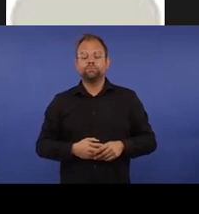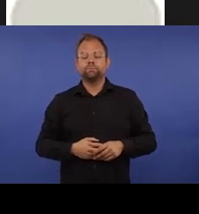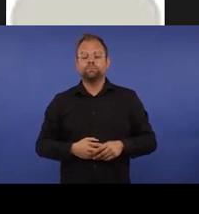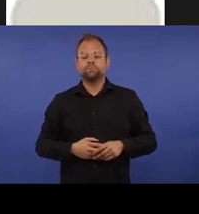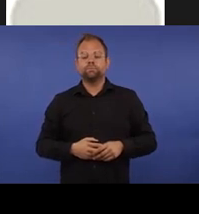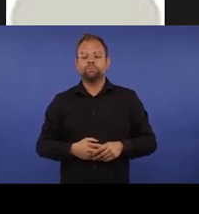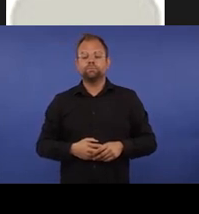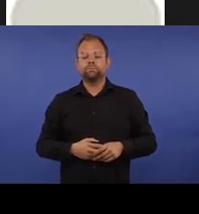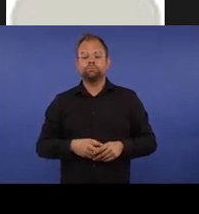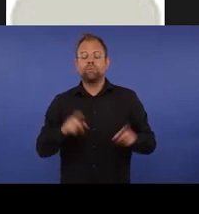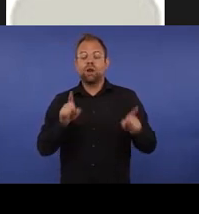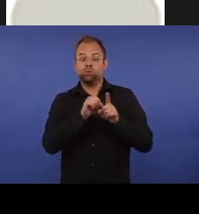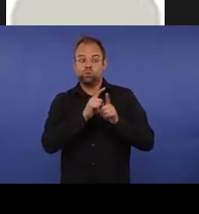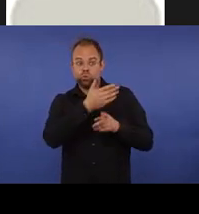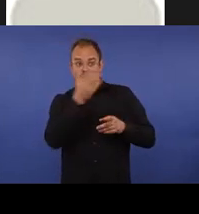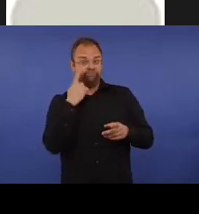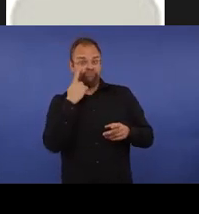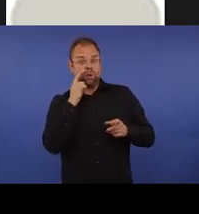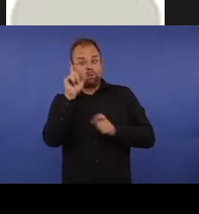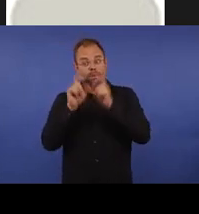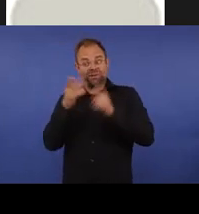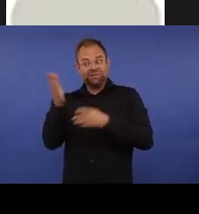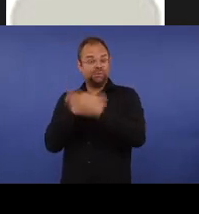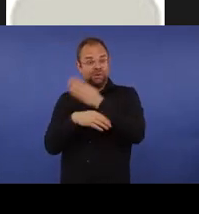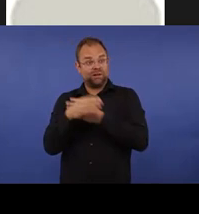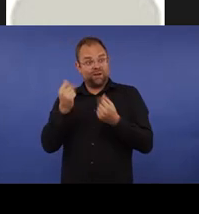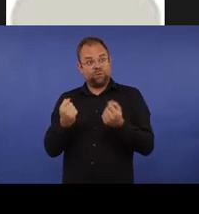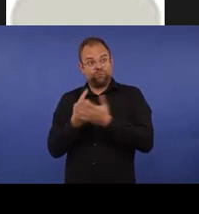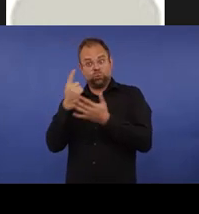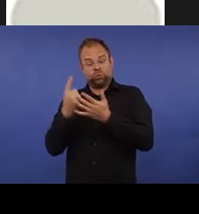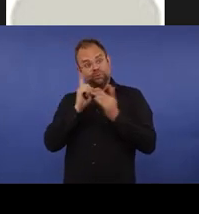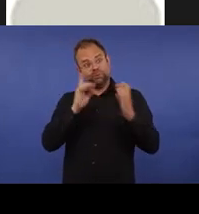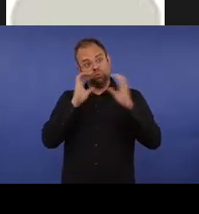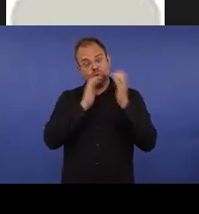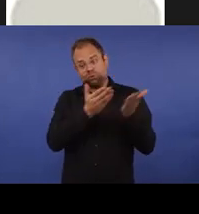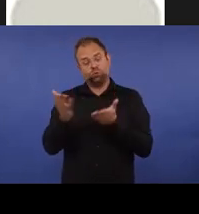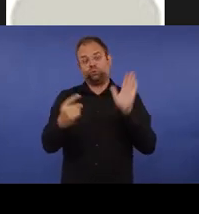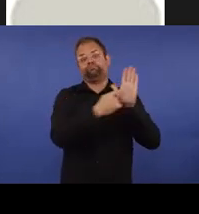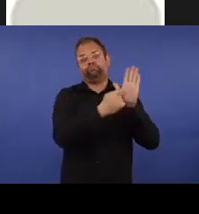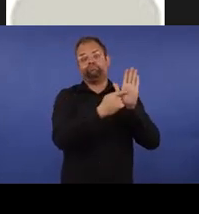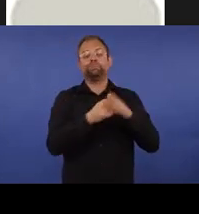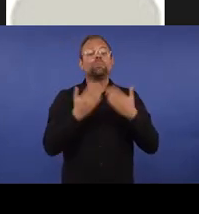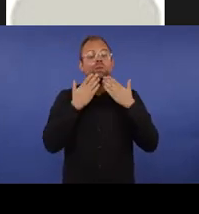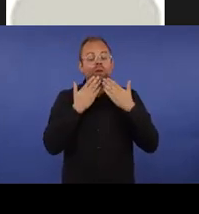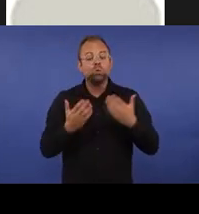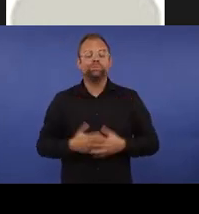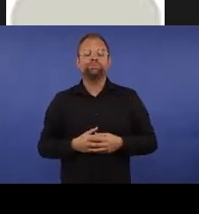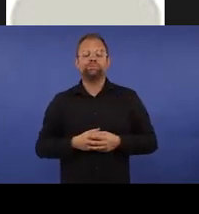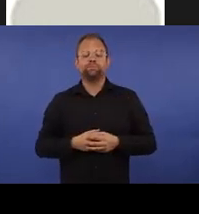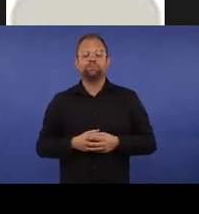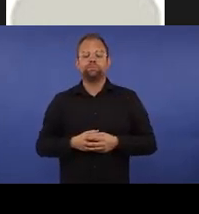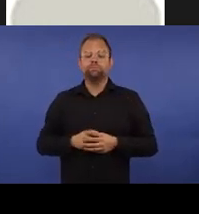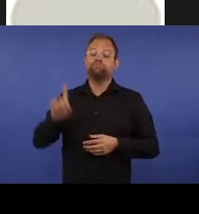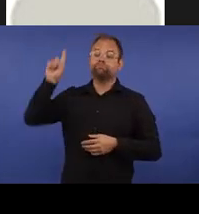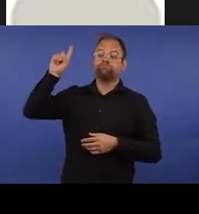Judy. There was a television program in the United States on for 3 years. What name